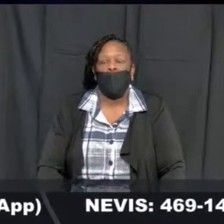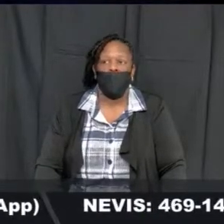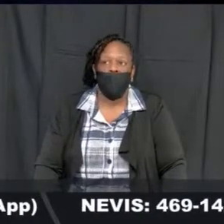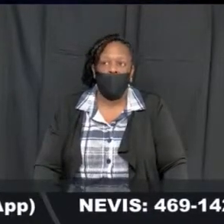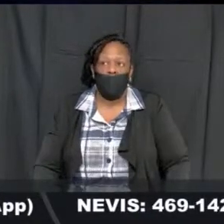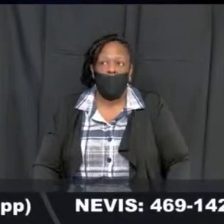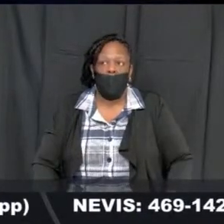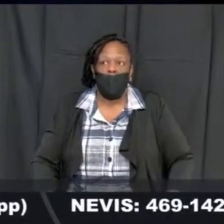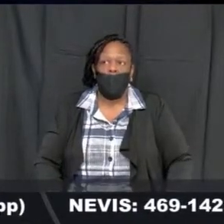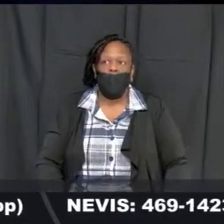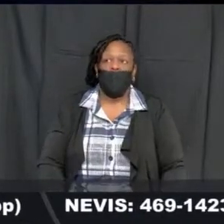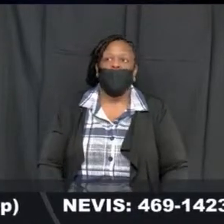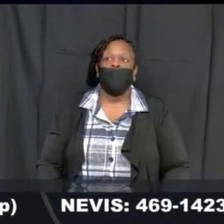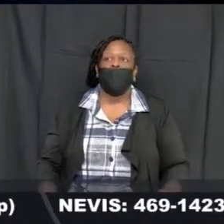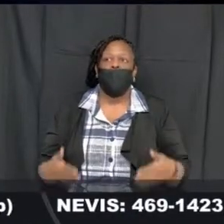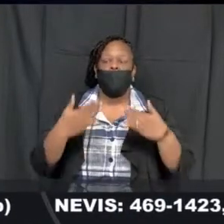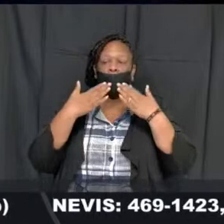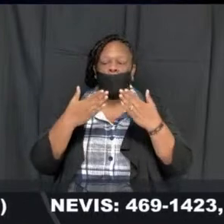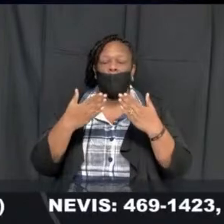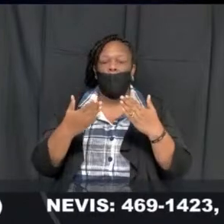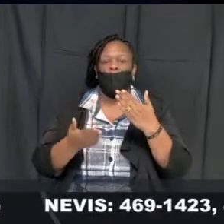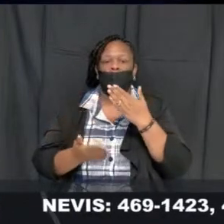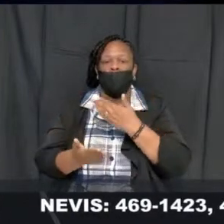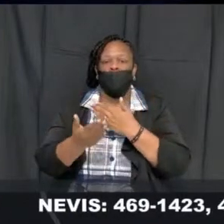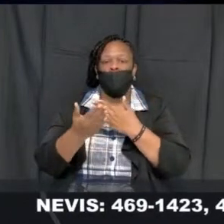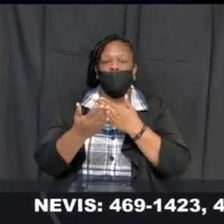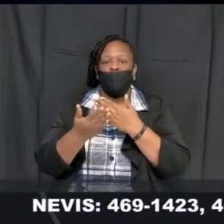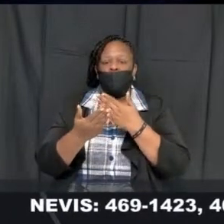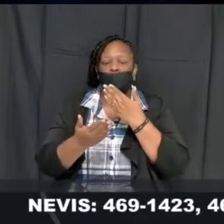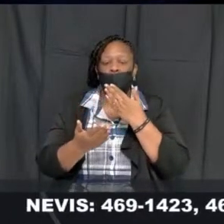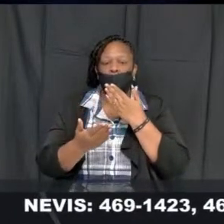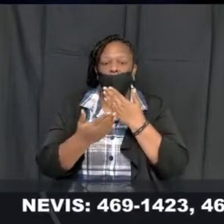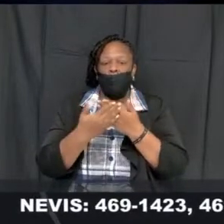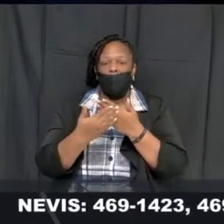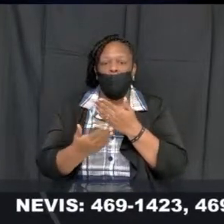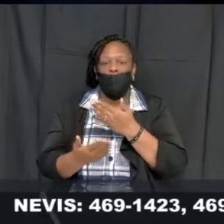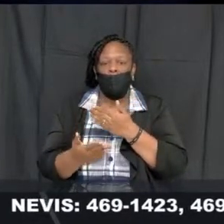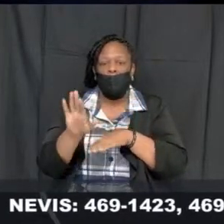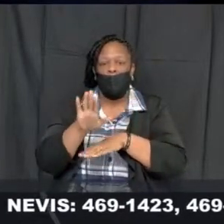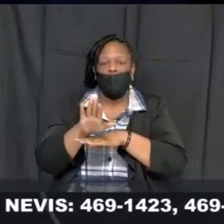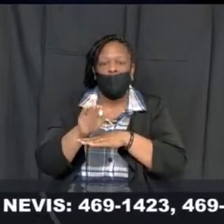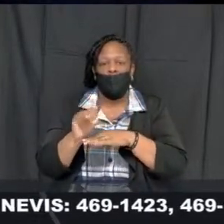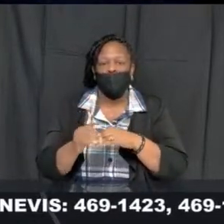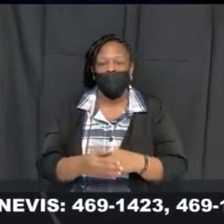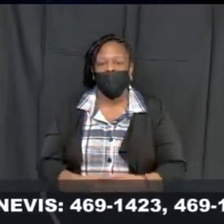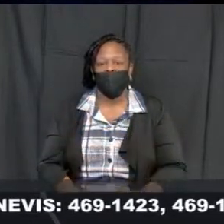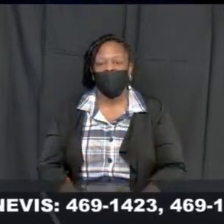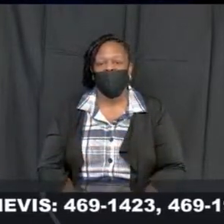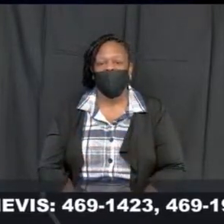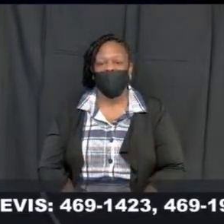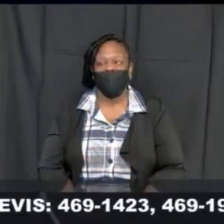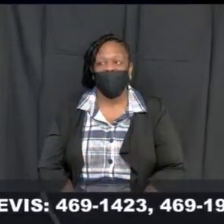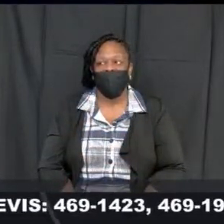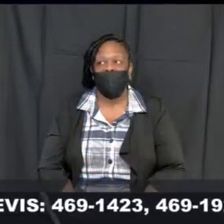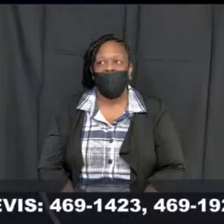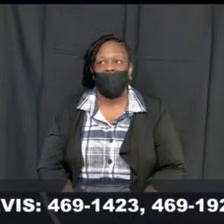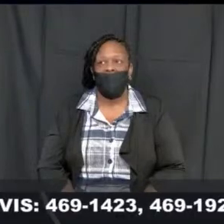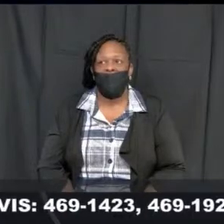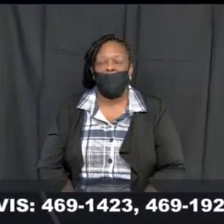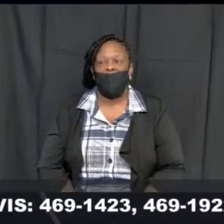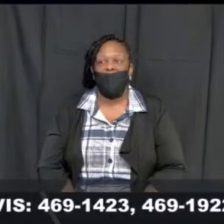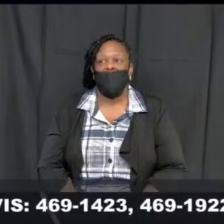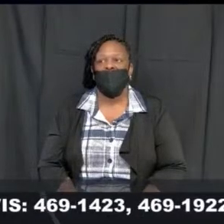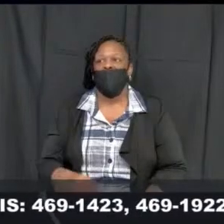Thank you very much, Mr. Williams. Pleasant good afternoon to all who are listening to this broadcast by whatever means. I will not speak